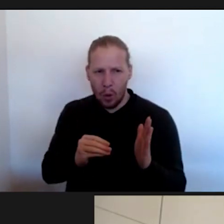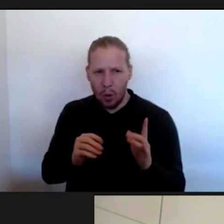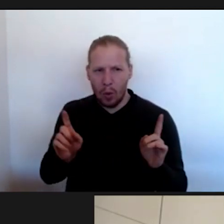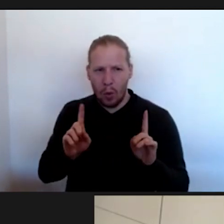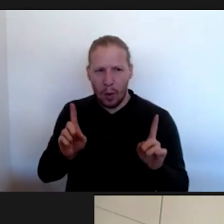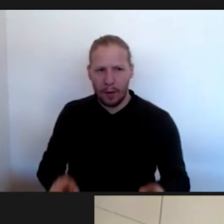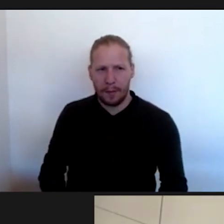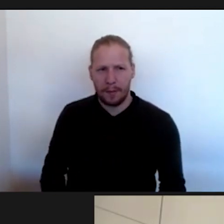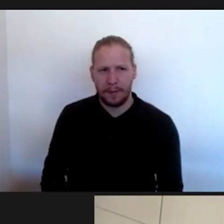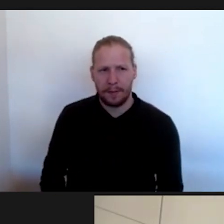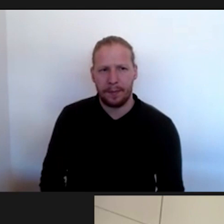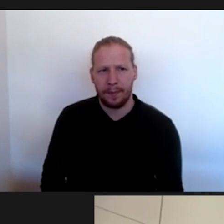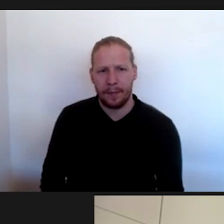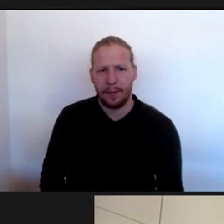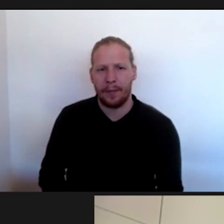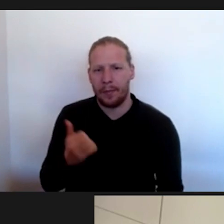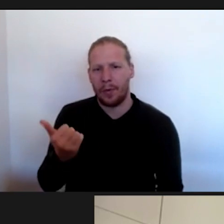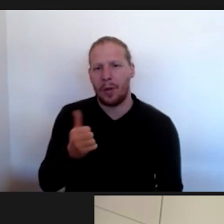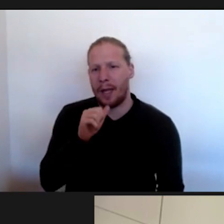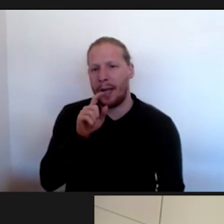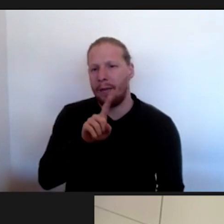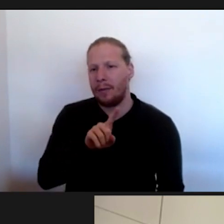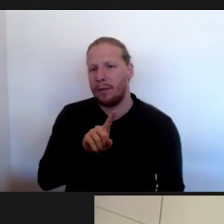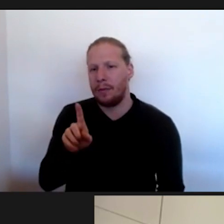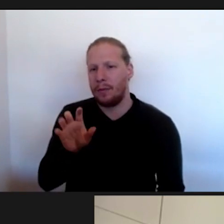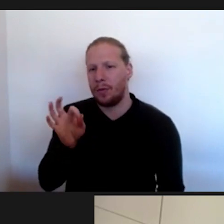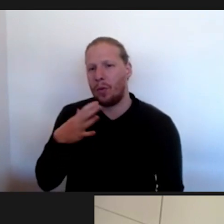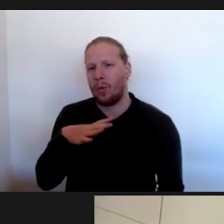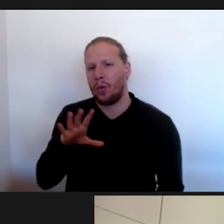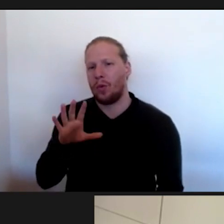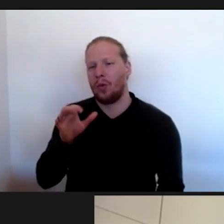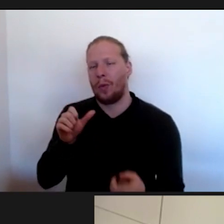It's okay if you don't want to answer this question.